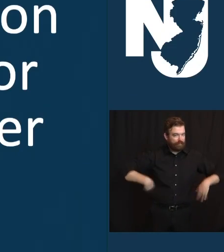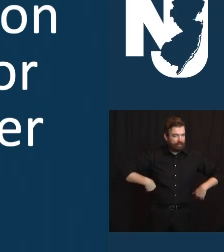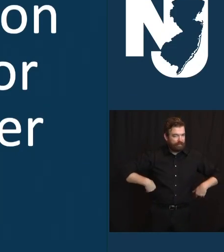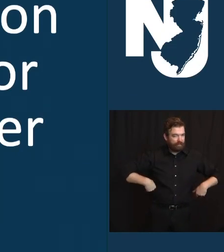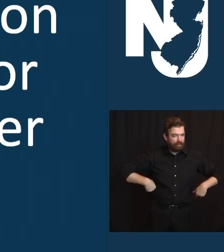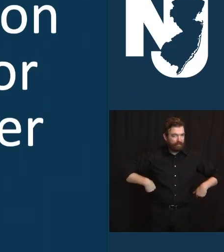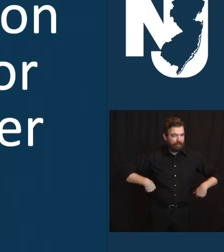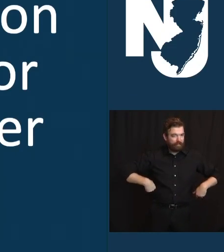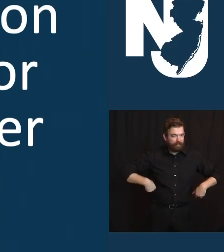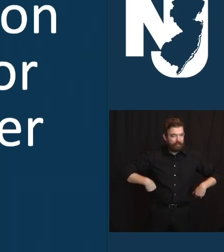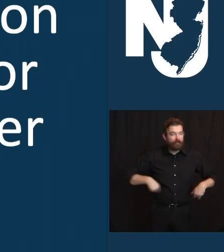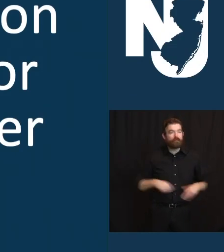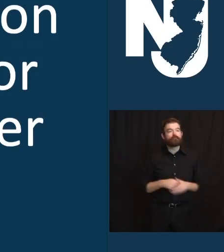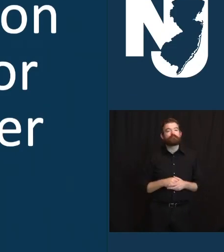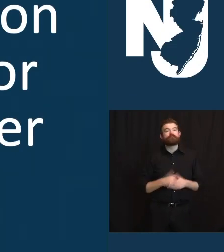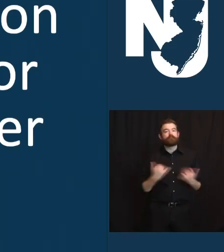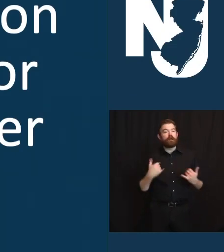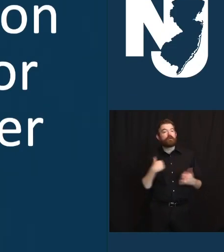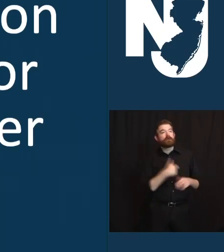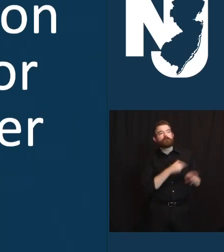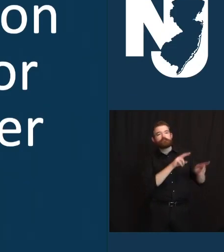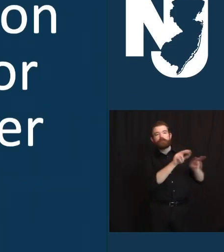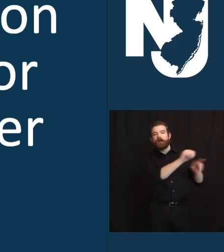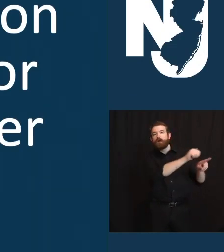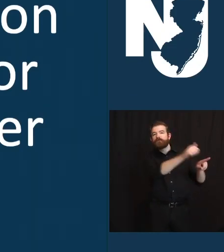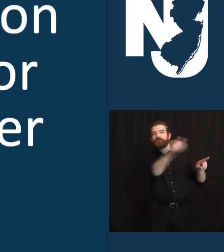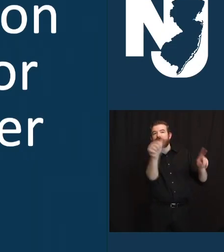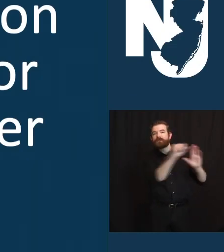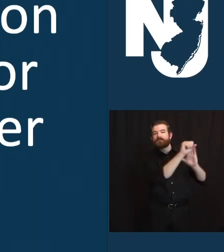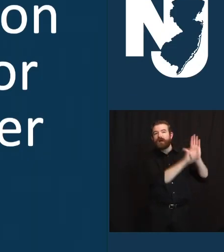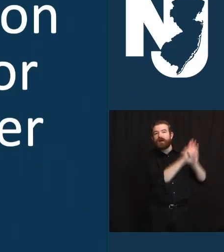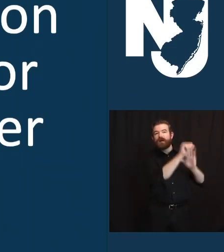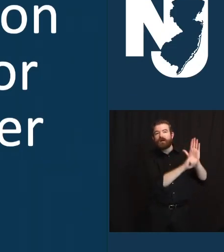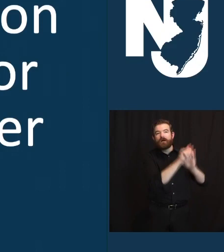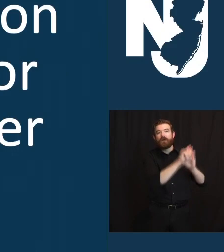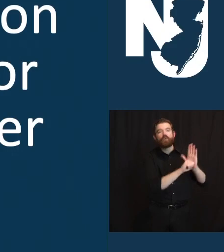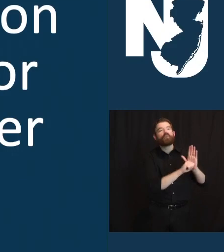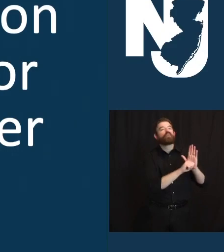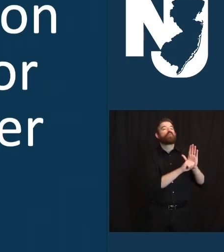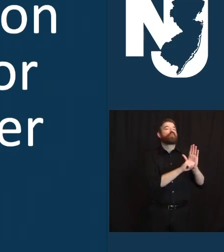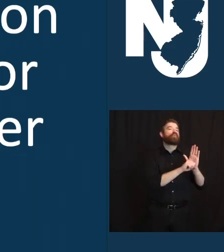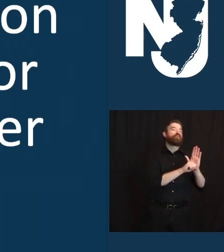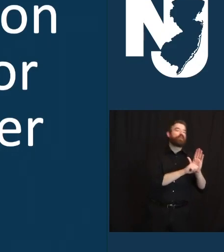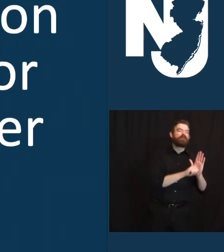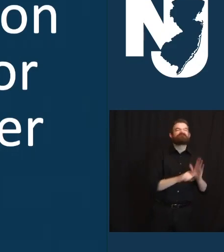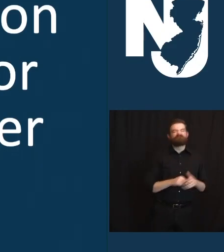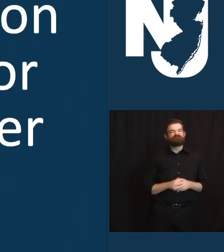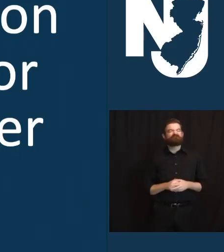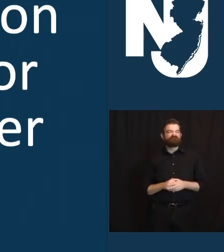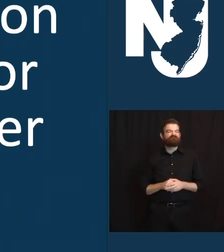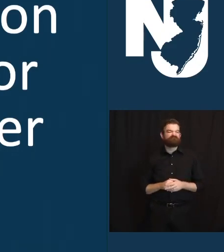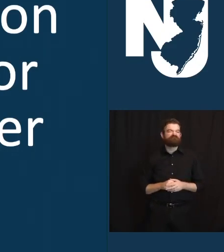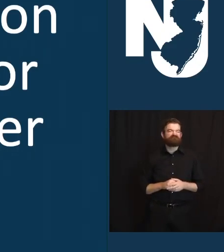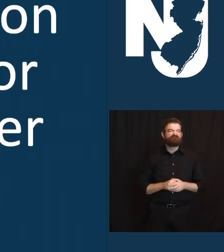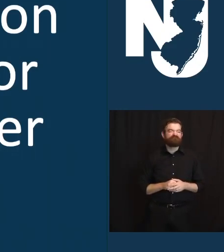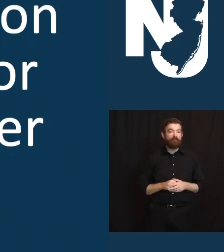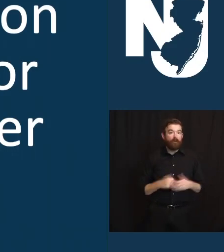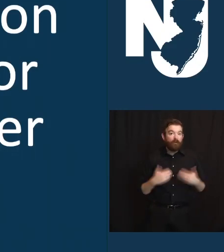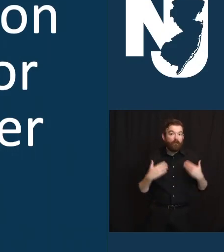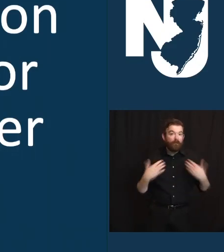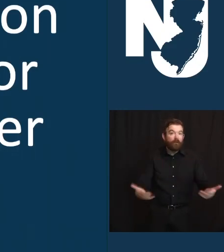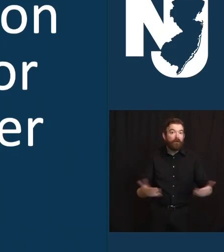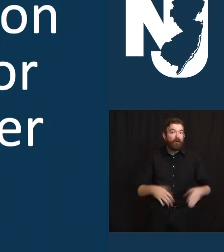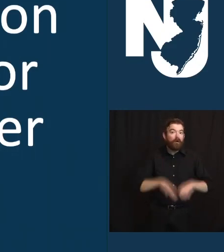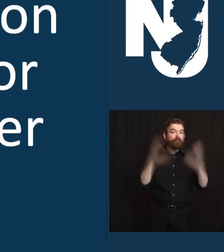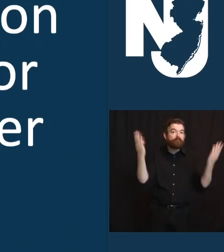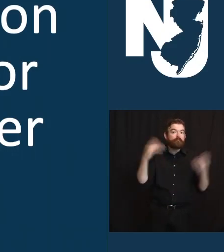numerous other states, as I mentioned, we do not believe it is prudent at this time to push forward with what is in effect